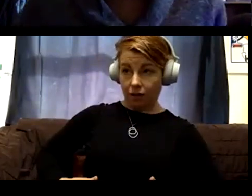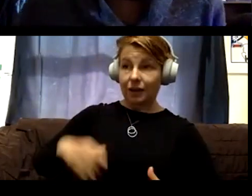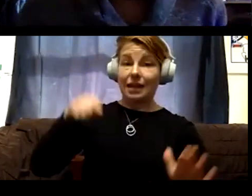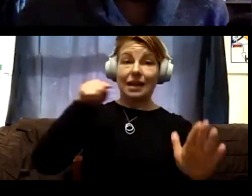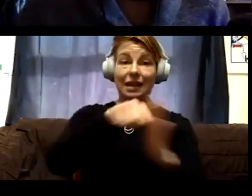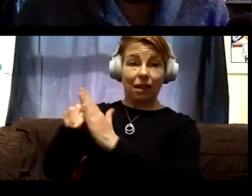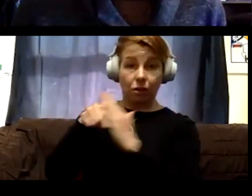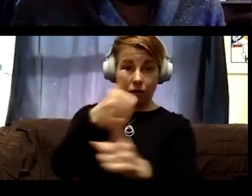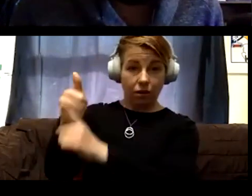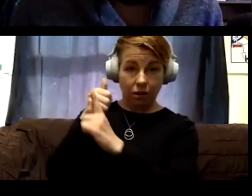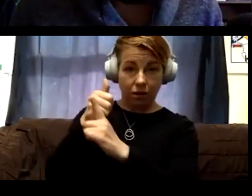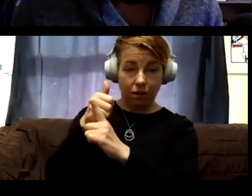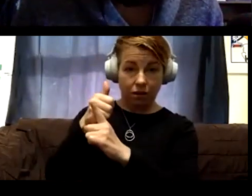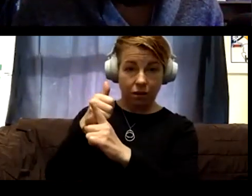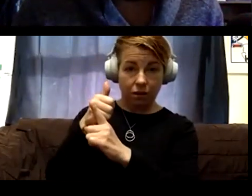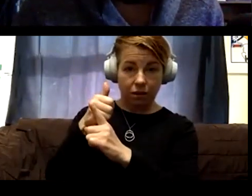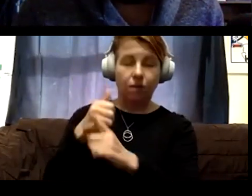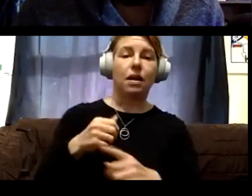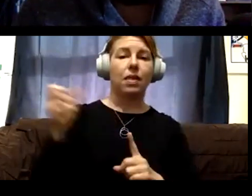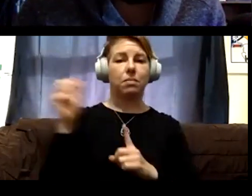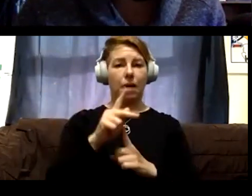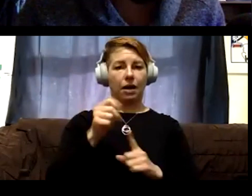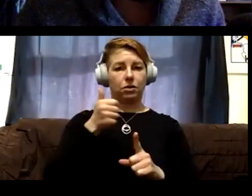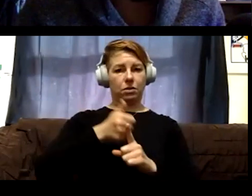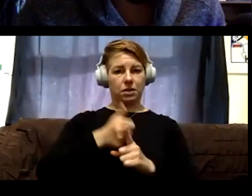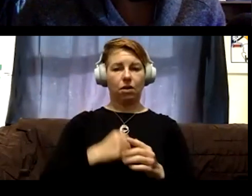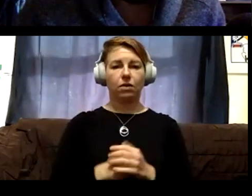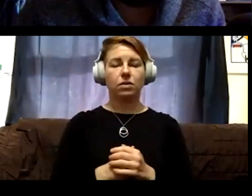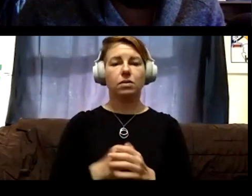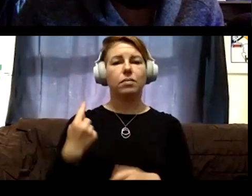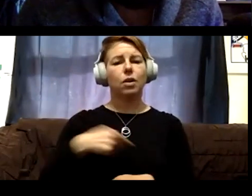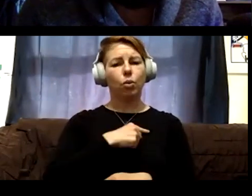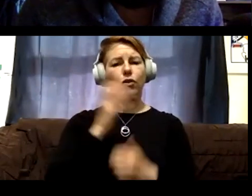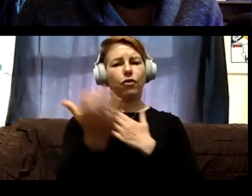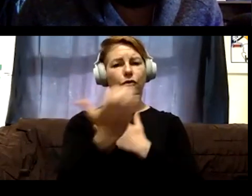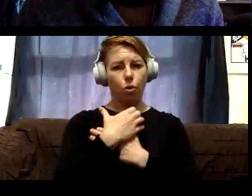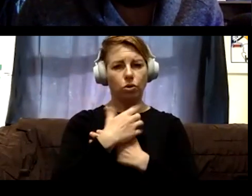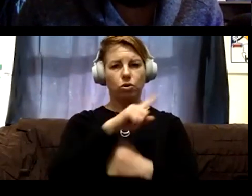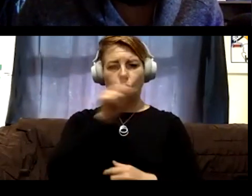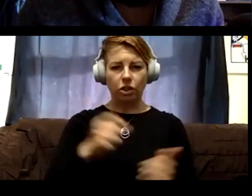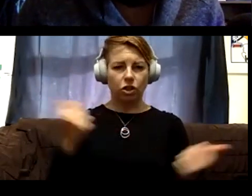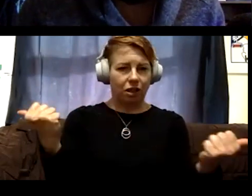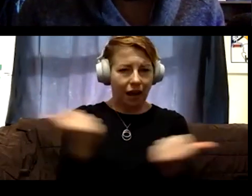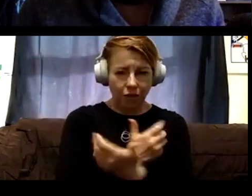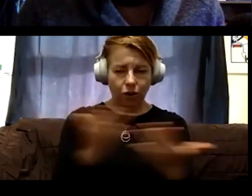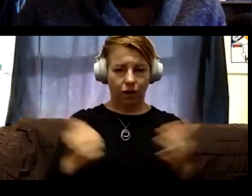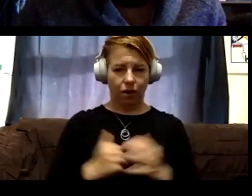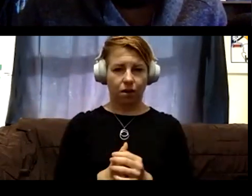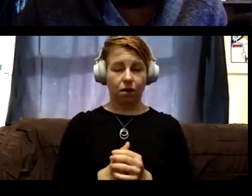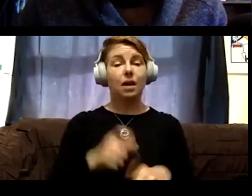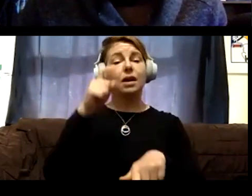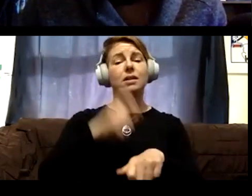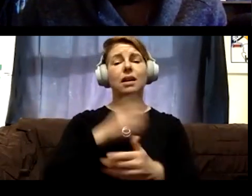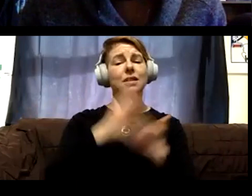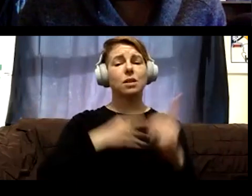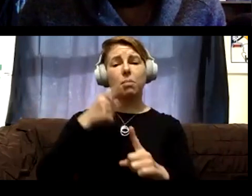We follow as our anthropologist makes a path through this world and are forced to question everything, until at some point in the